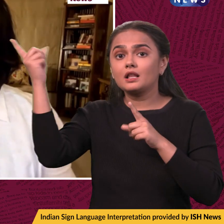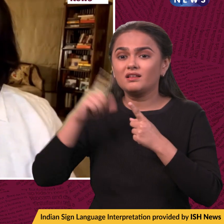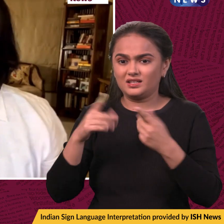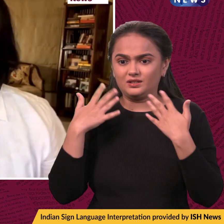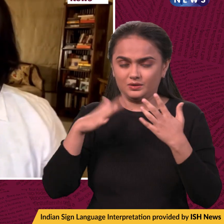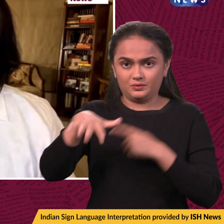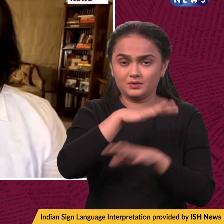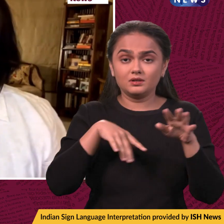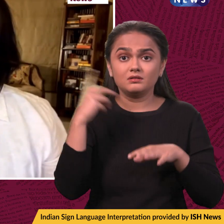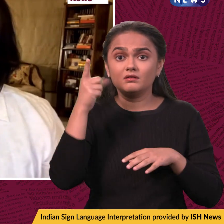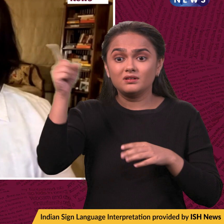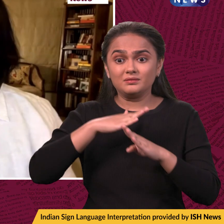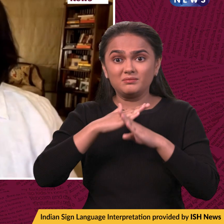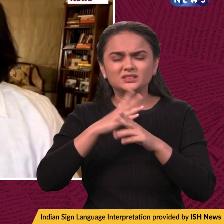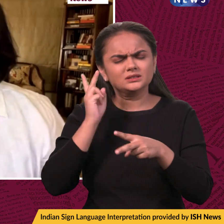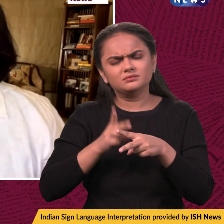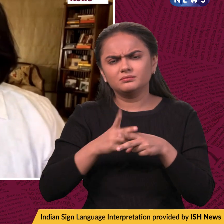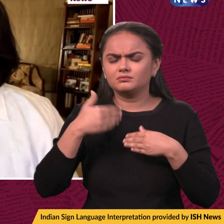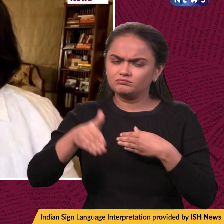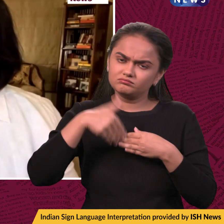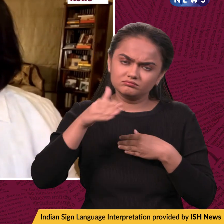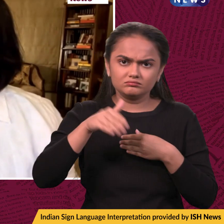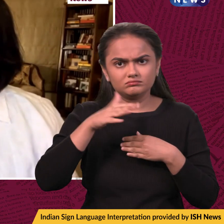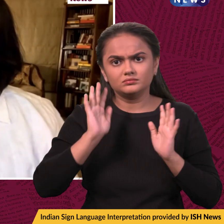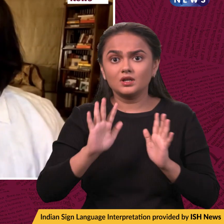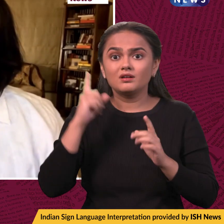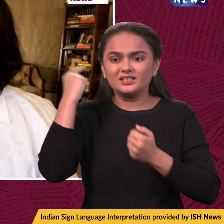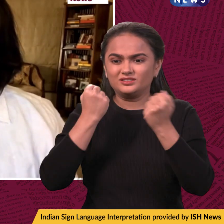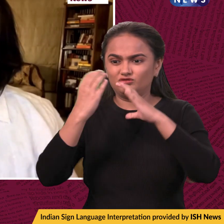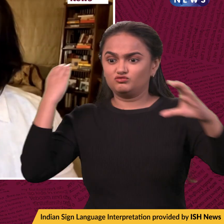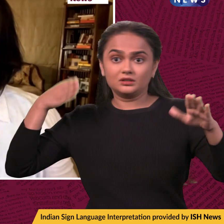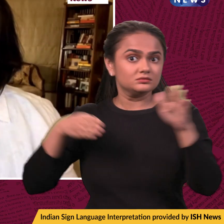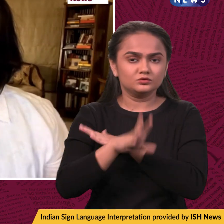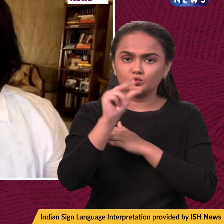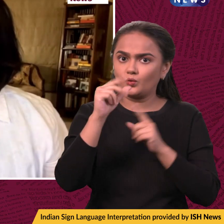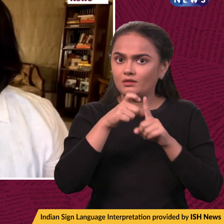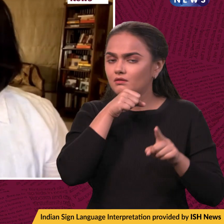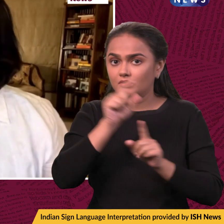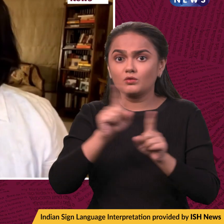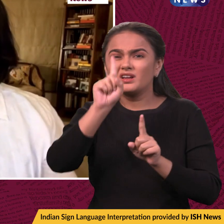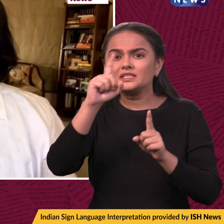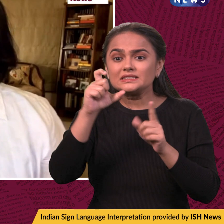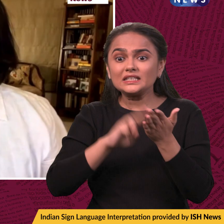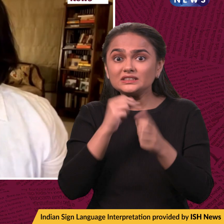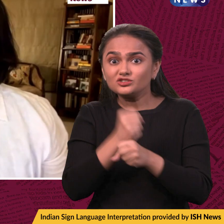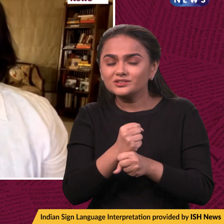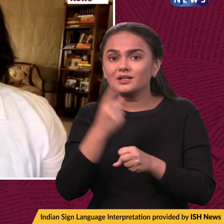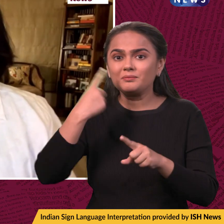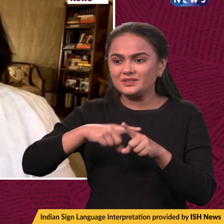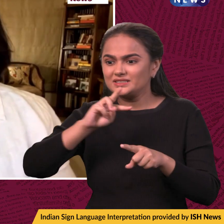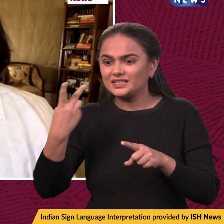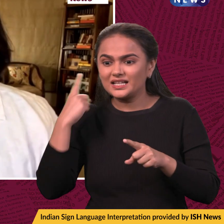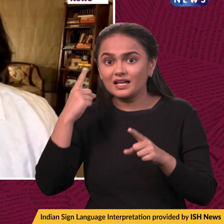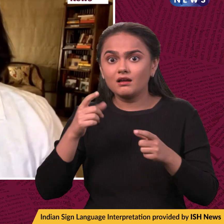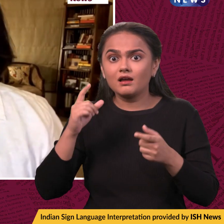Rai has said that the ban will continue on all trucks entering into Delhi except CNG and e-trucks and